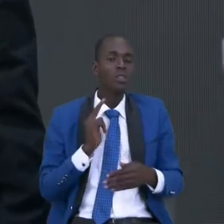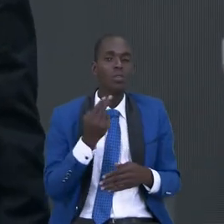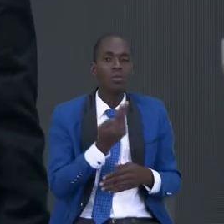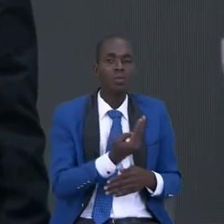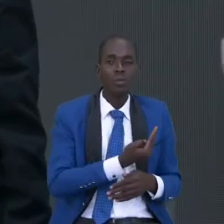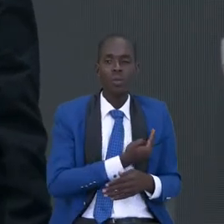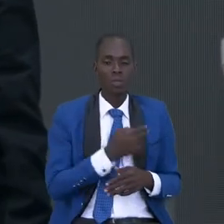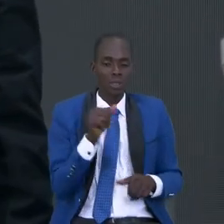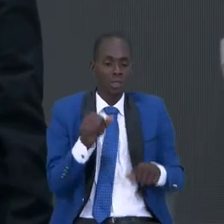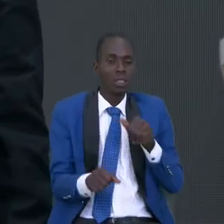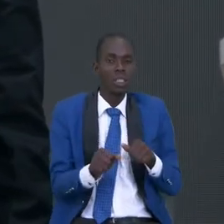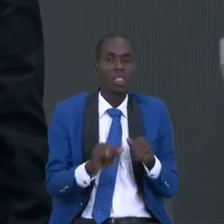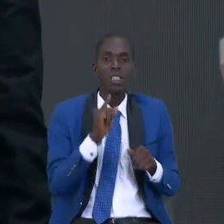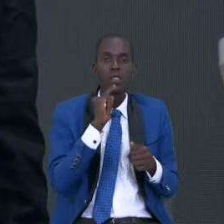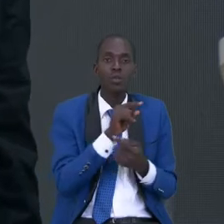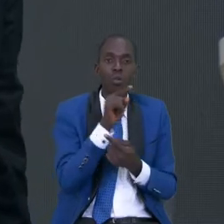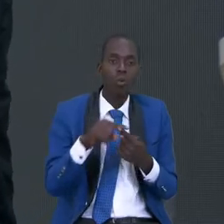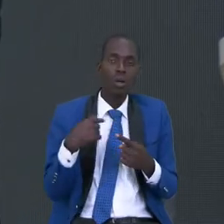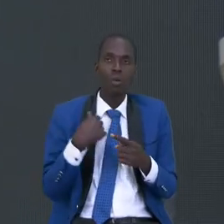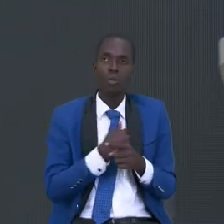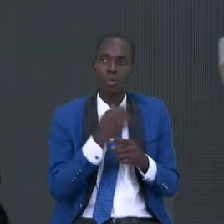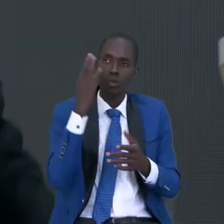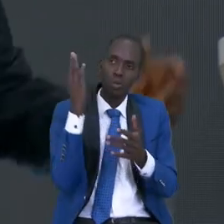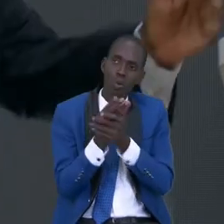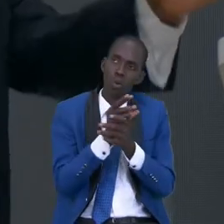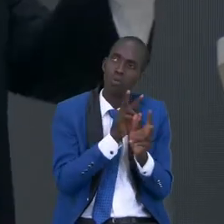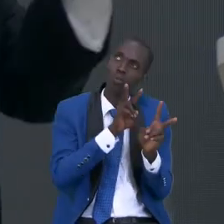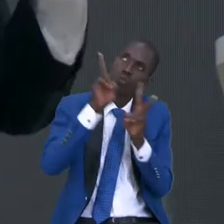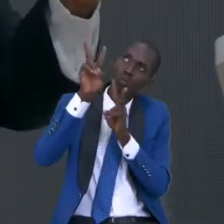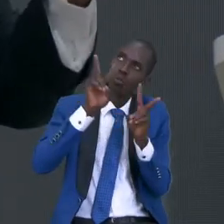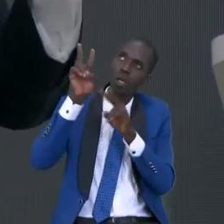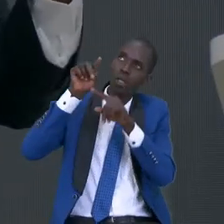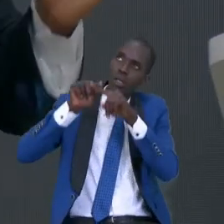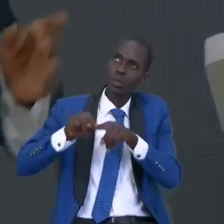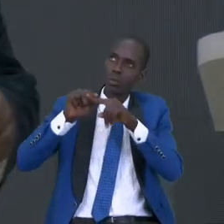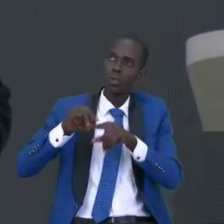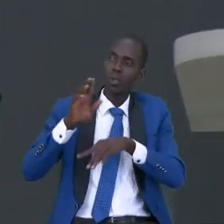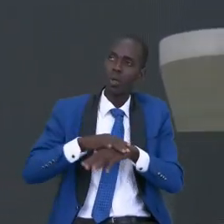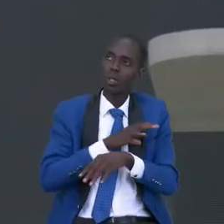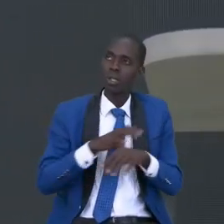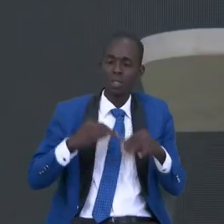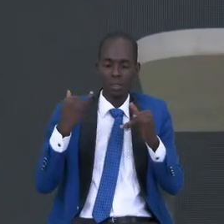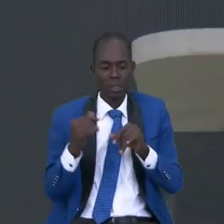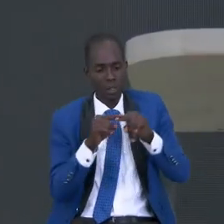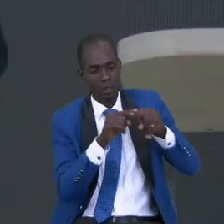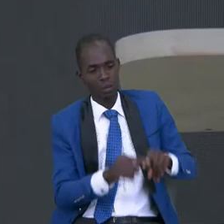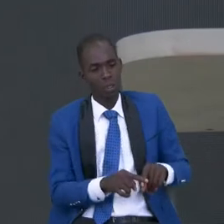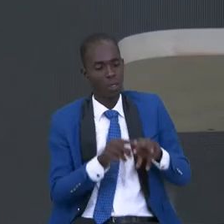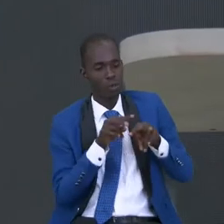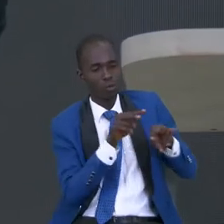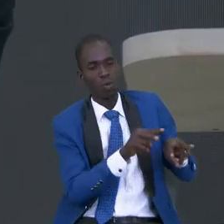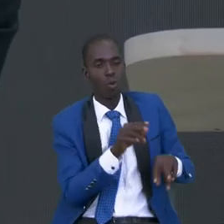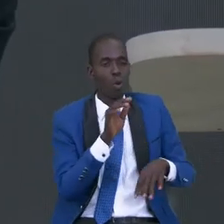our eyes away from Christ and we put our eyes, our gaze on the wind? When